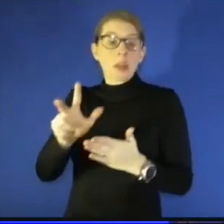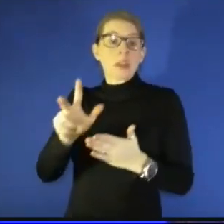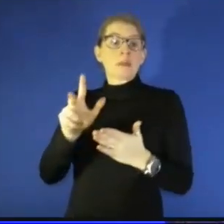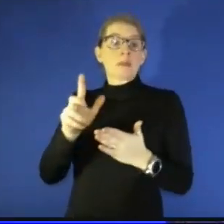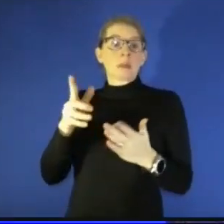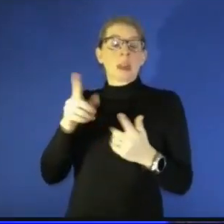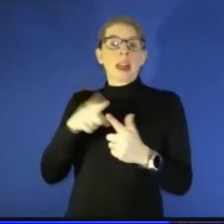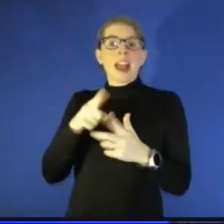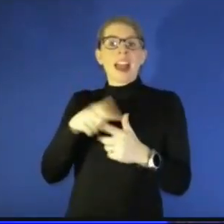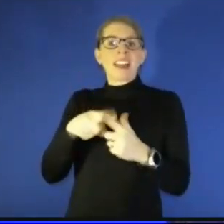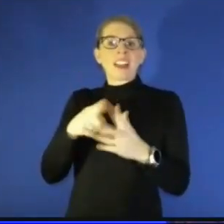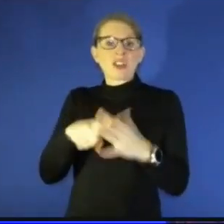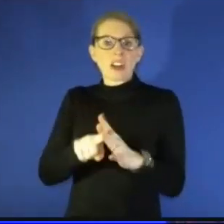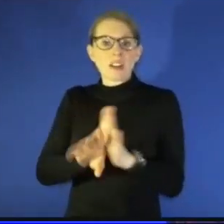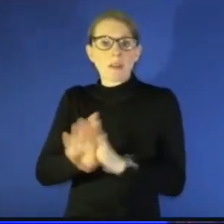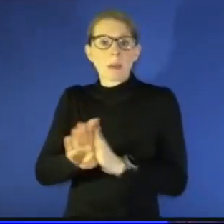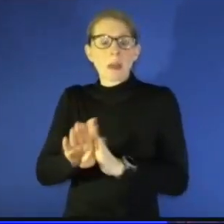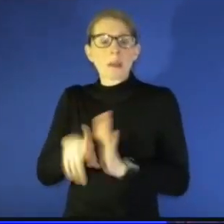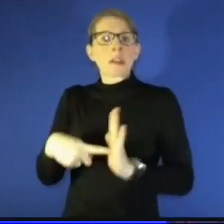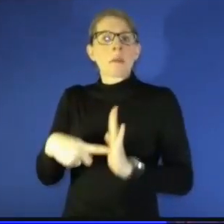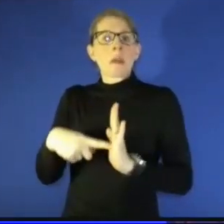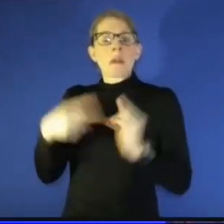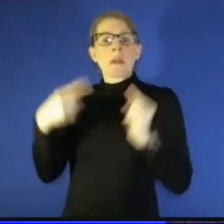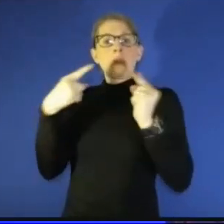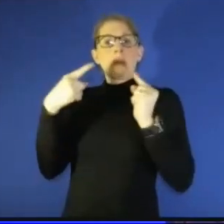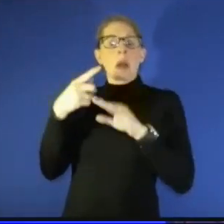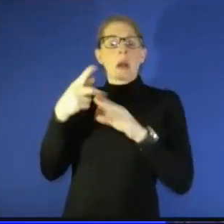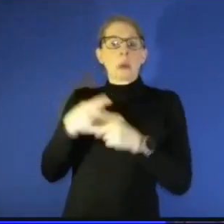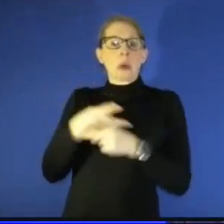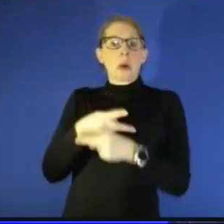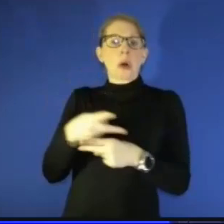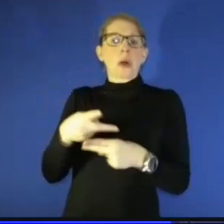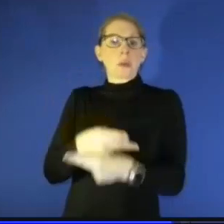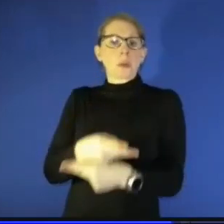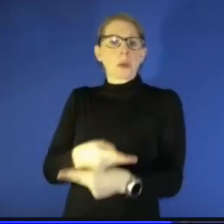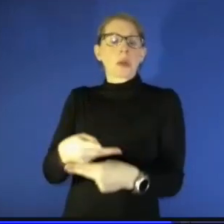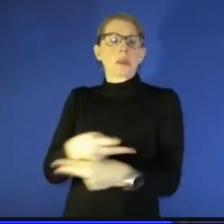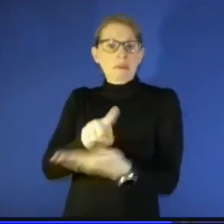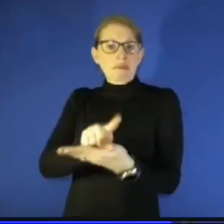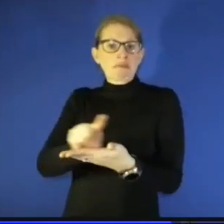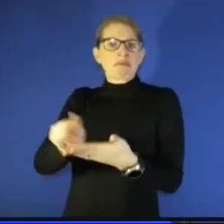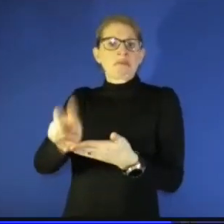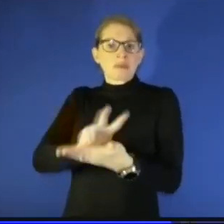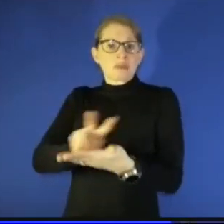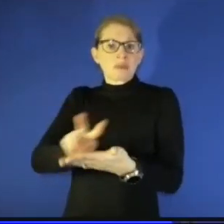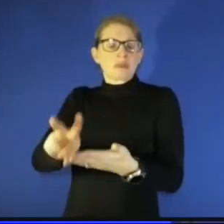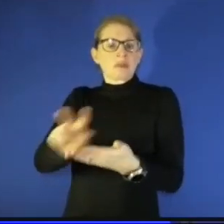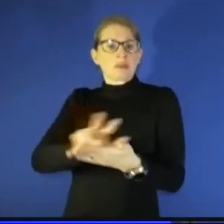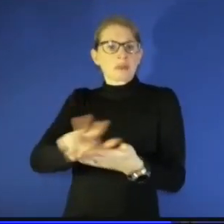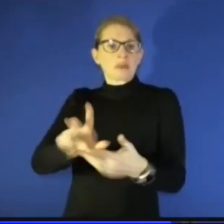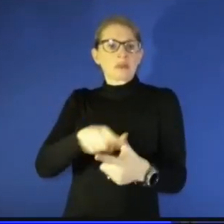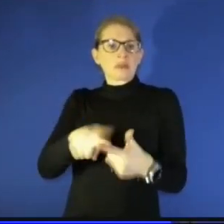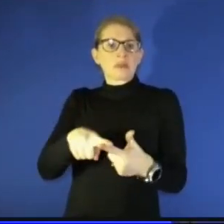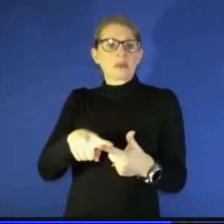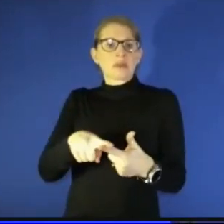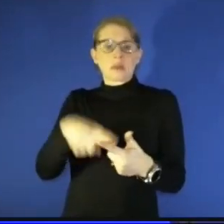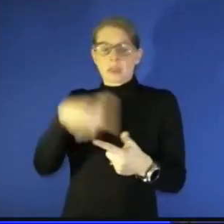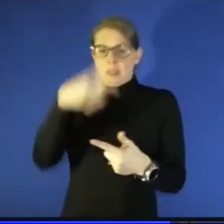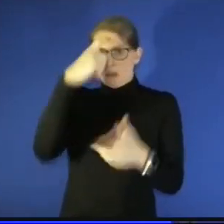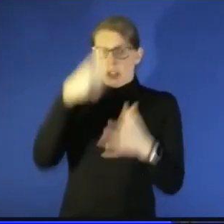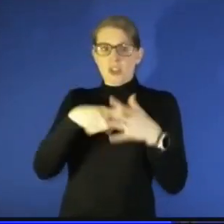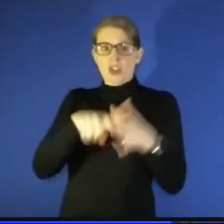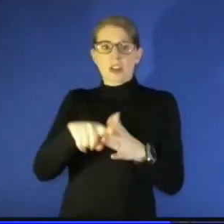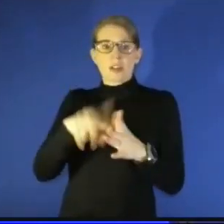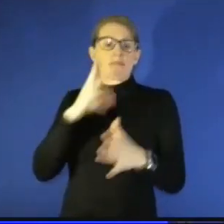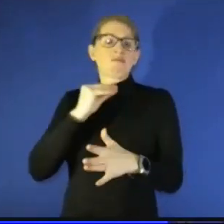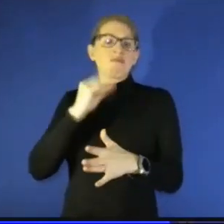to develop symptoms. The headaches are slowly getting worse over multiple weeks, and then the brain starts experiencing